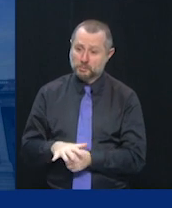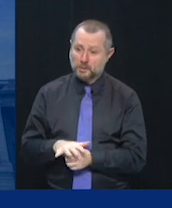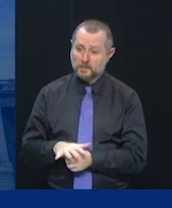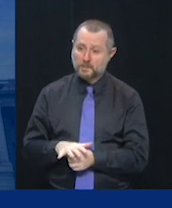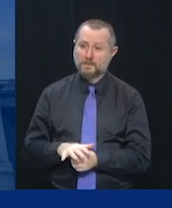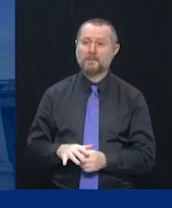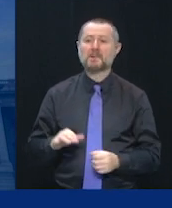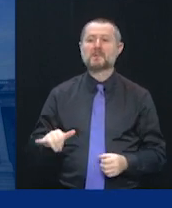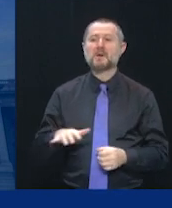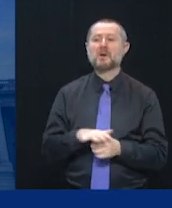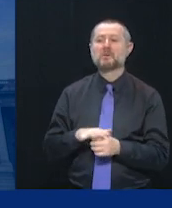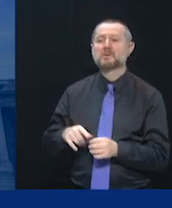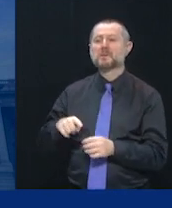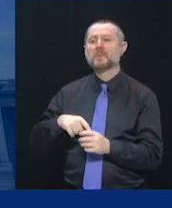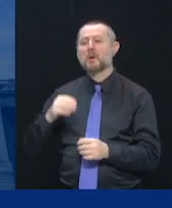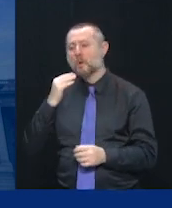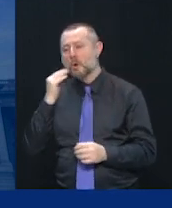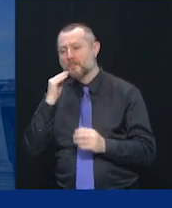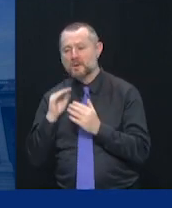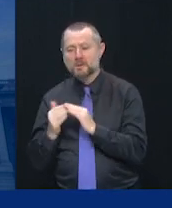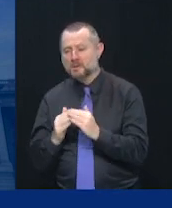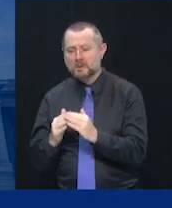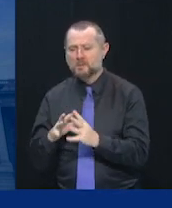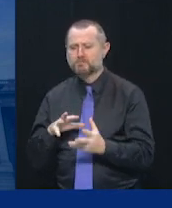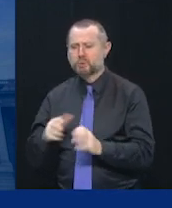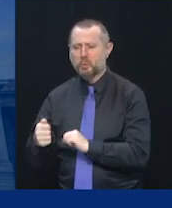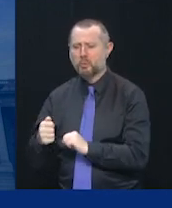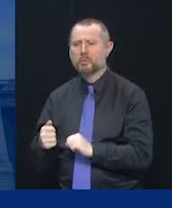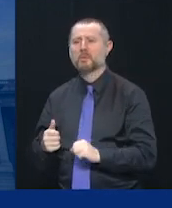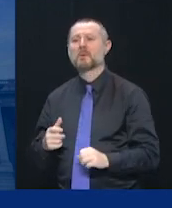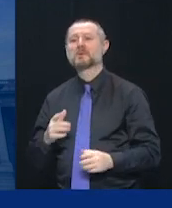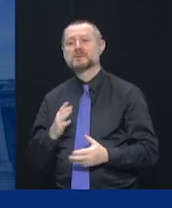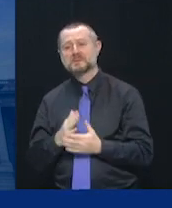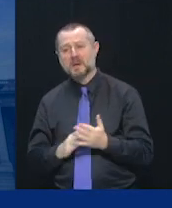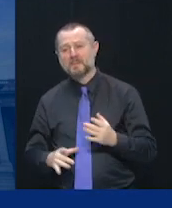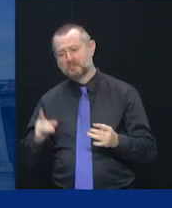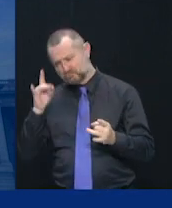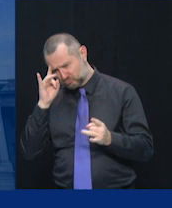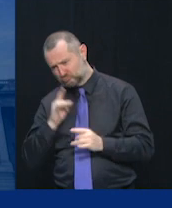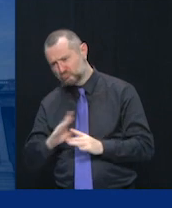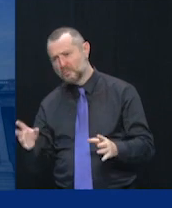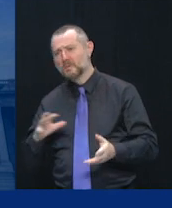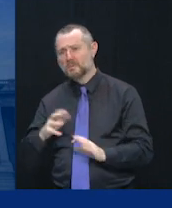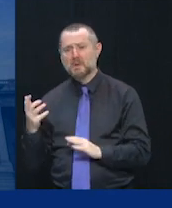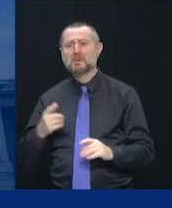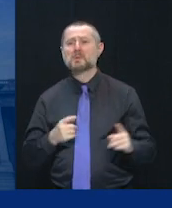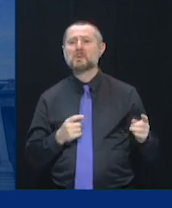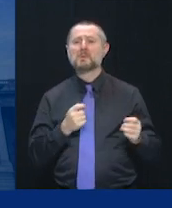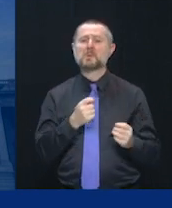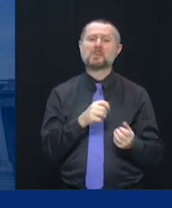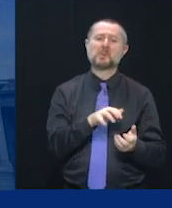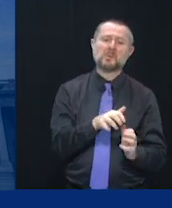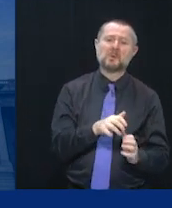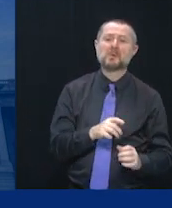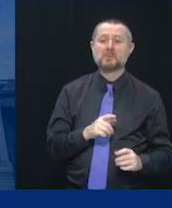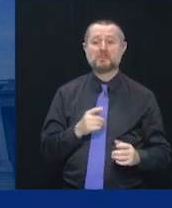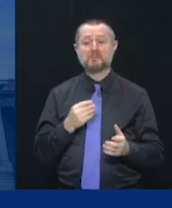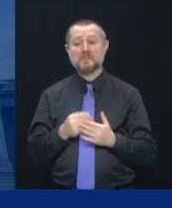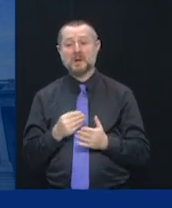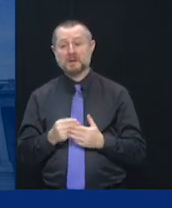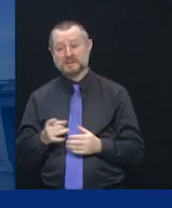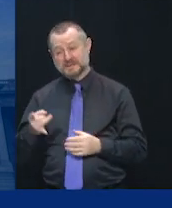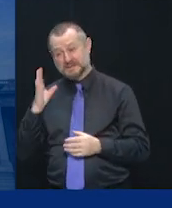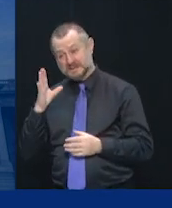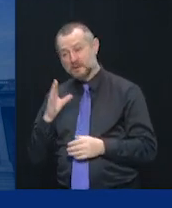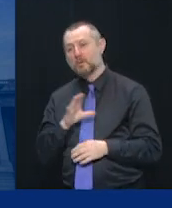on the block. Some homes have more damage than other homes. You have to allocate